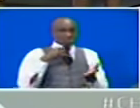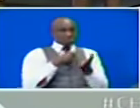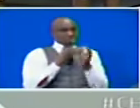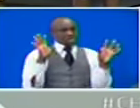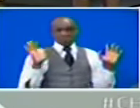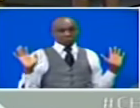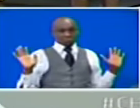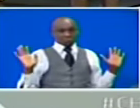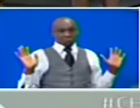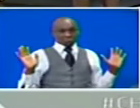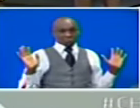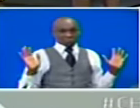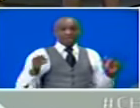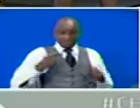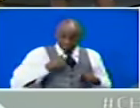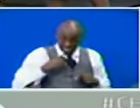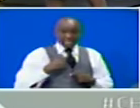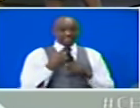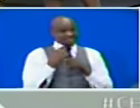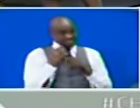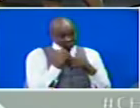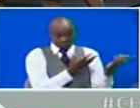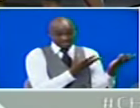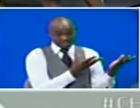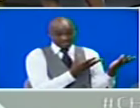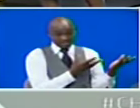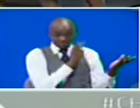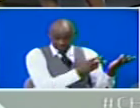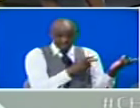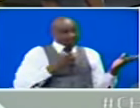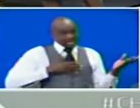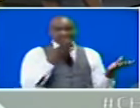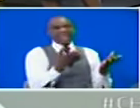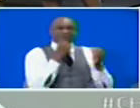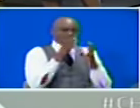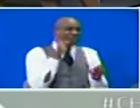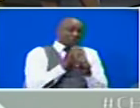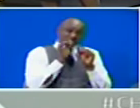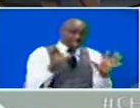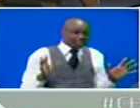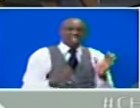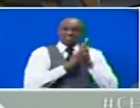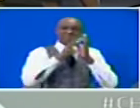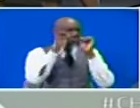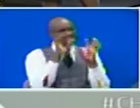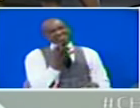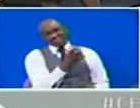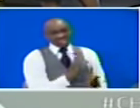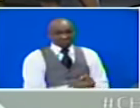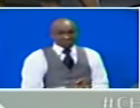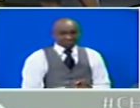not me. So this is me, boring, hardly post anything, very unpopular. That's just